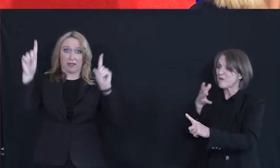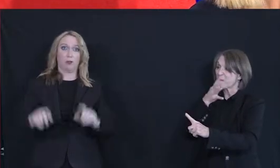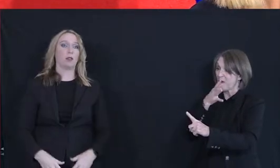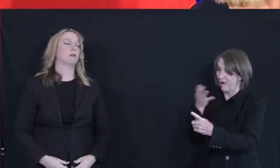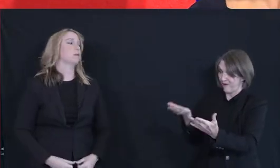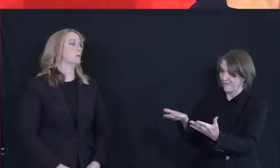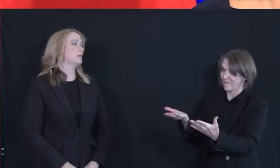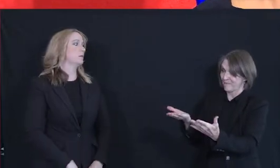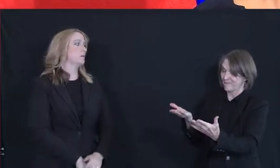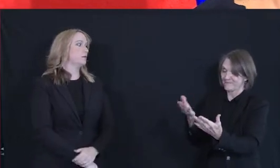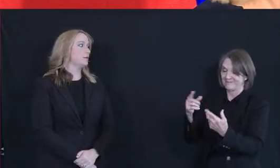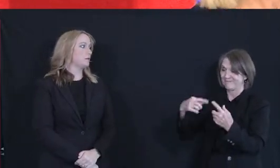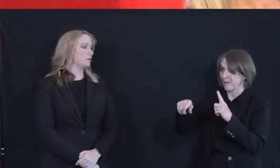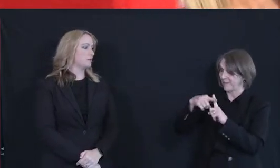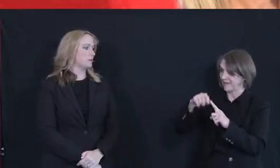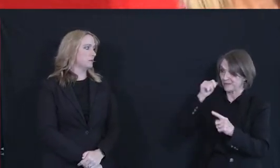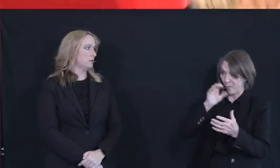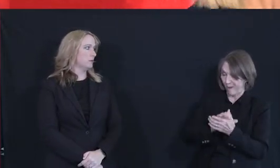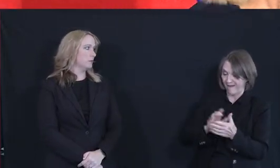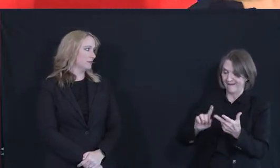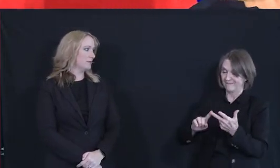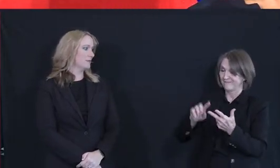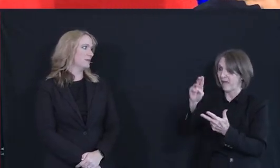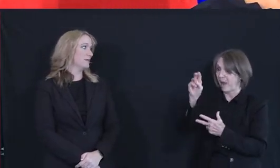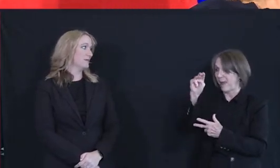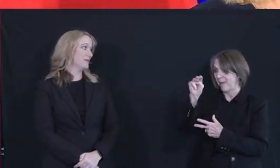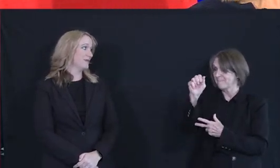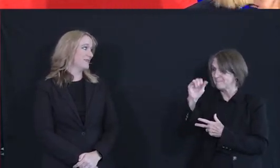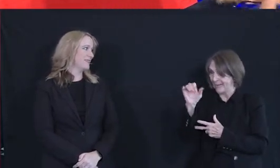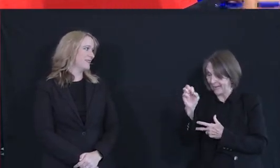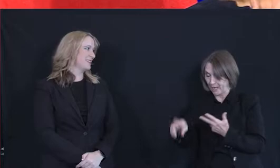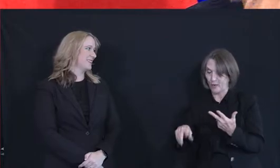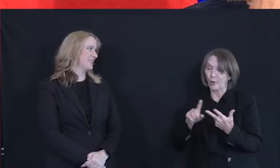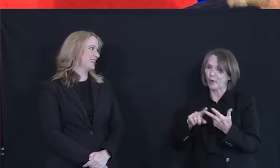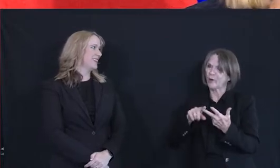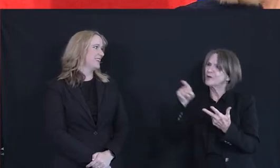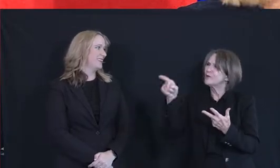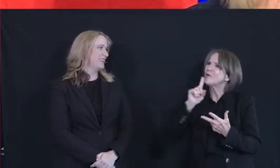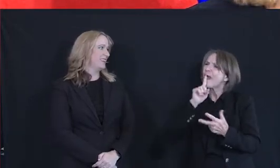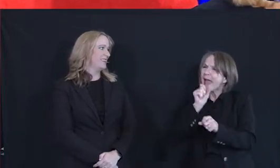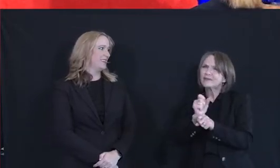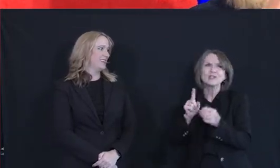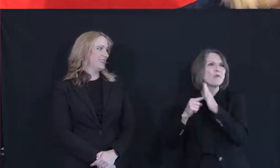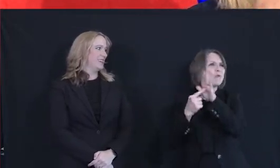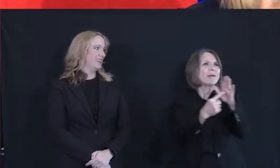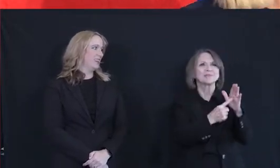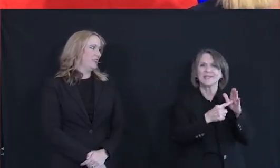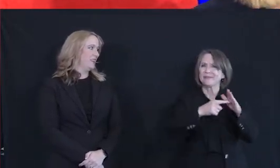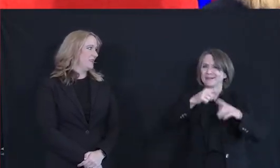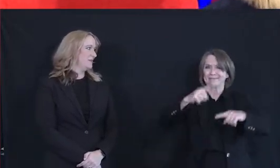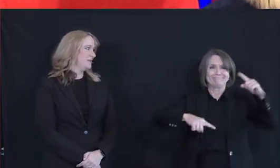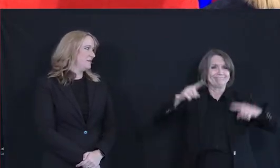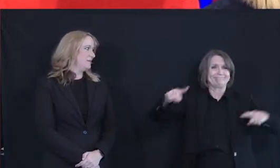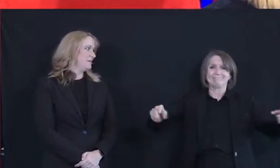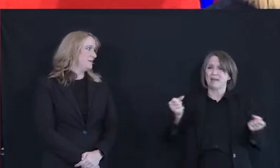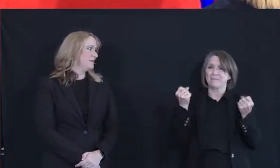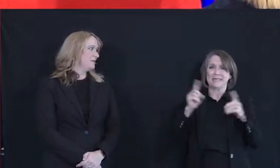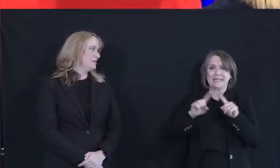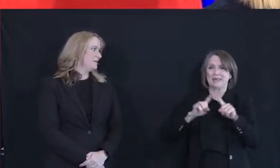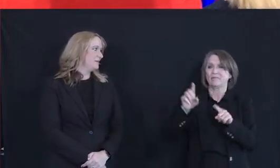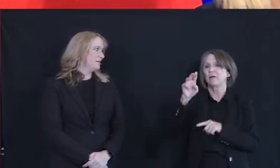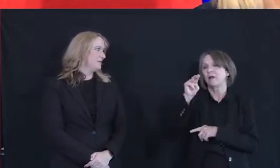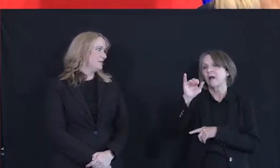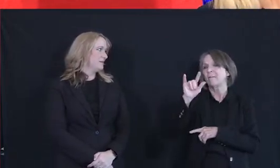uh your wife you're a mayor you you actually represent the multi-faceted dynamic of many Millennials in the